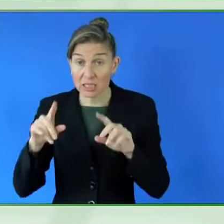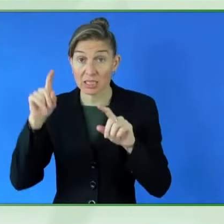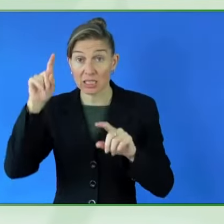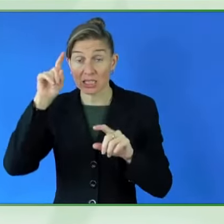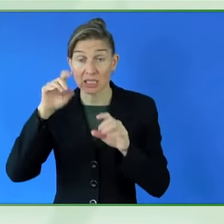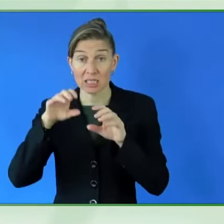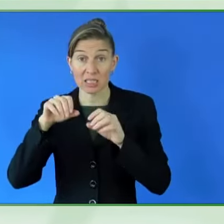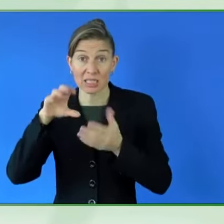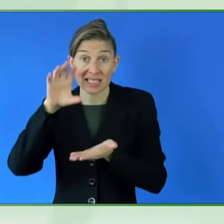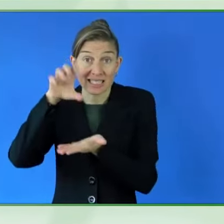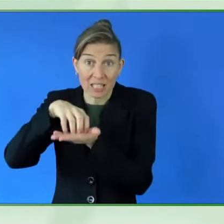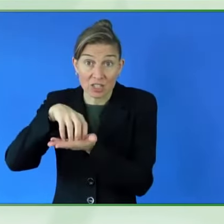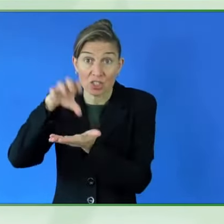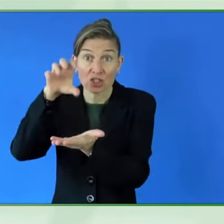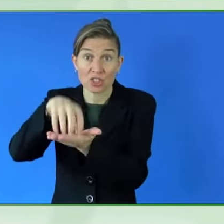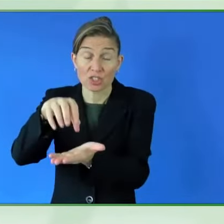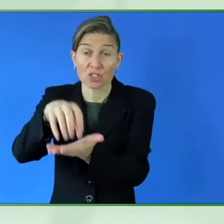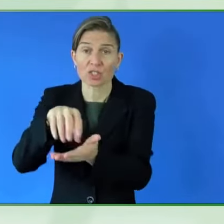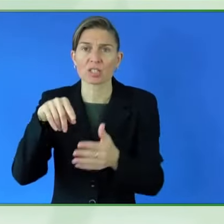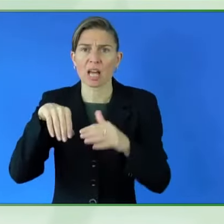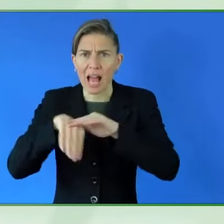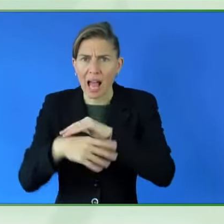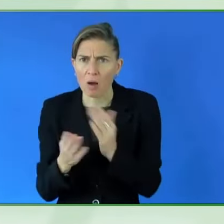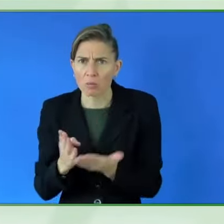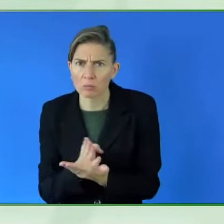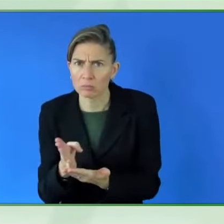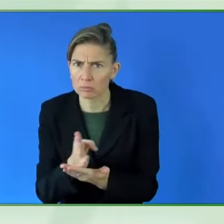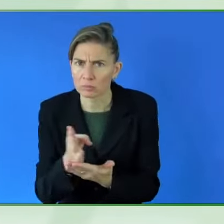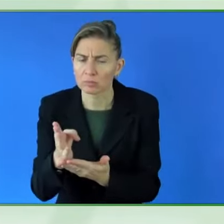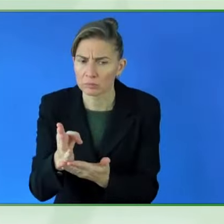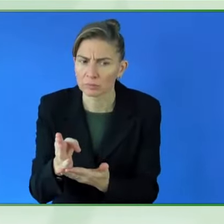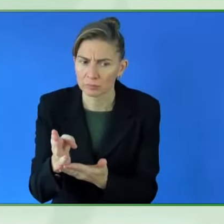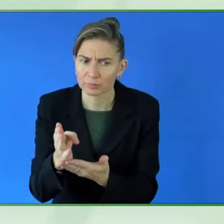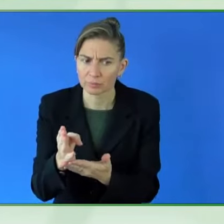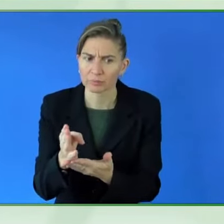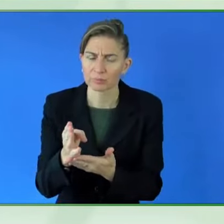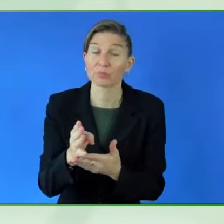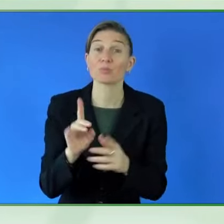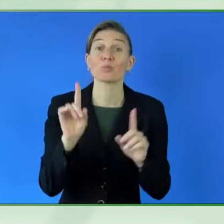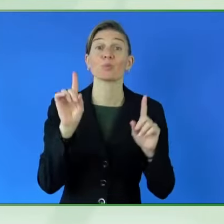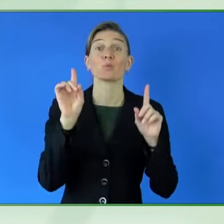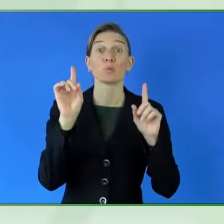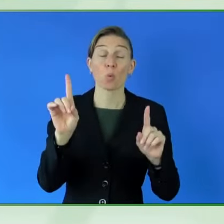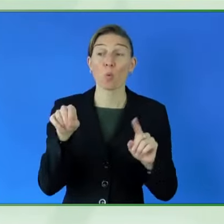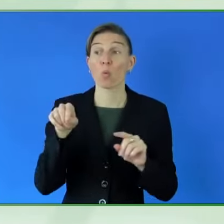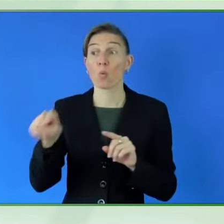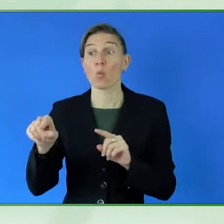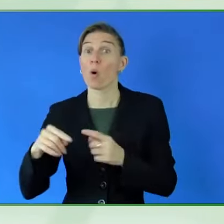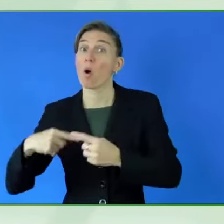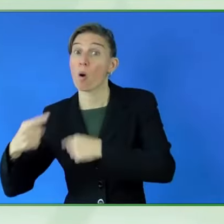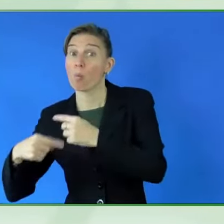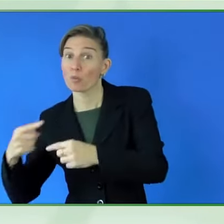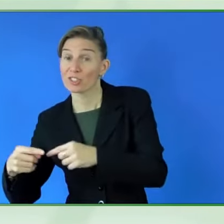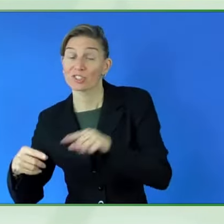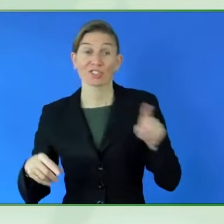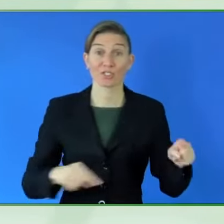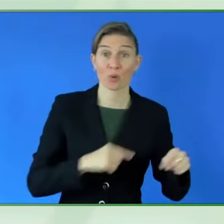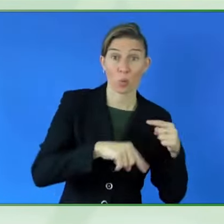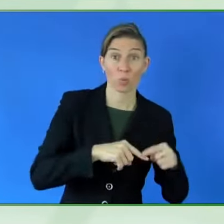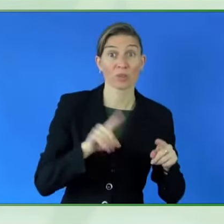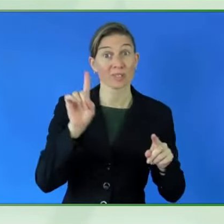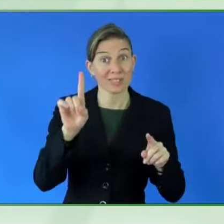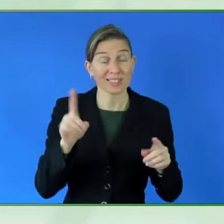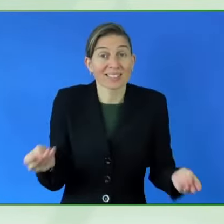to commonly share and make interoperable the kind of information that travelers with accessibility